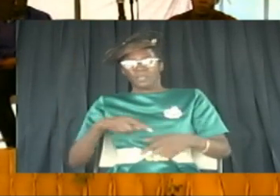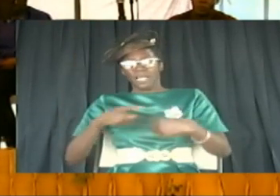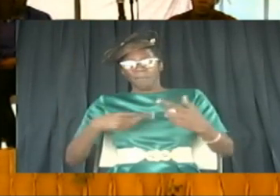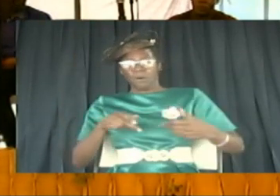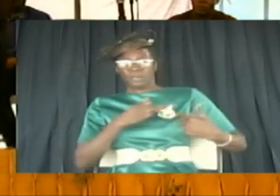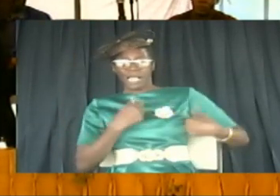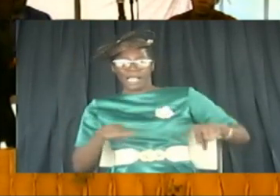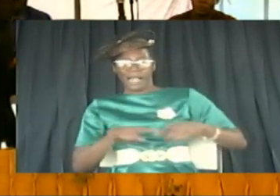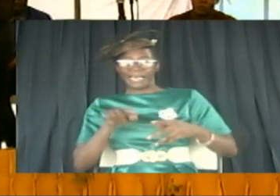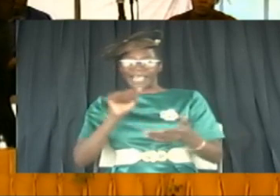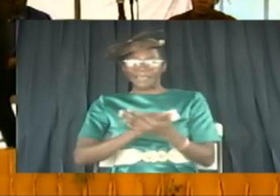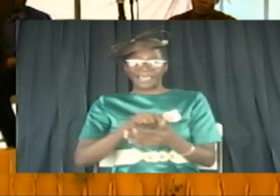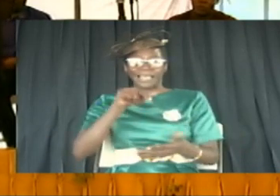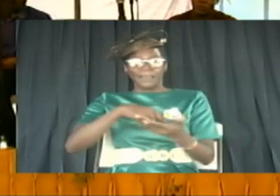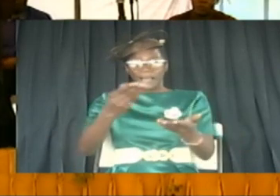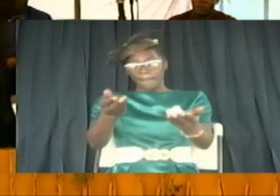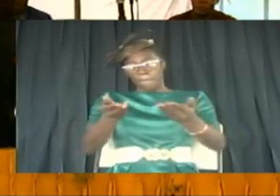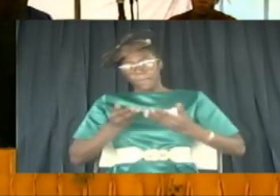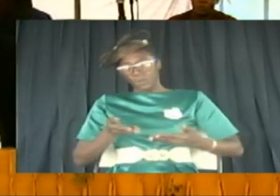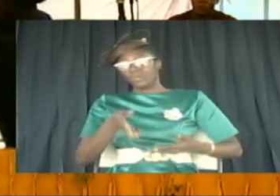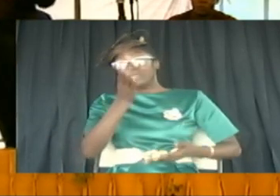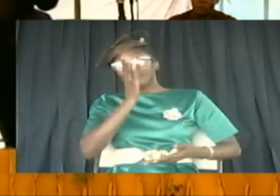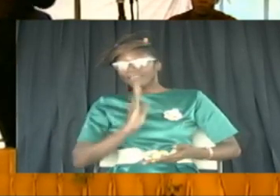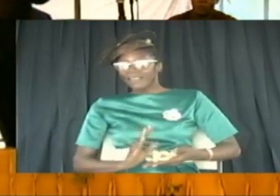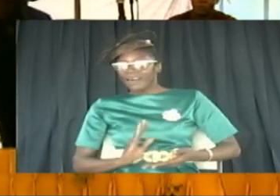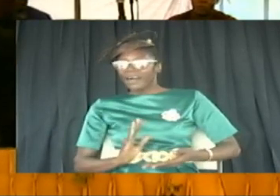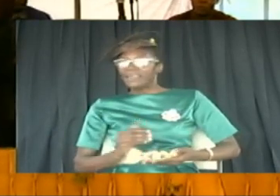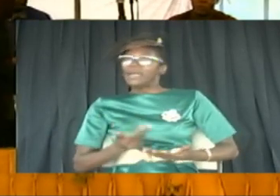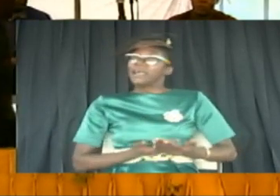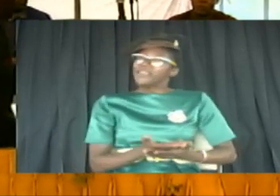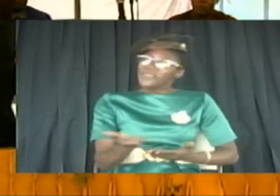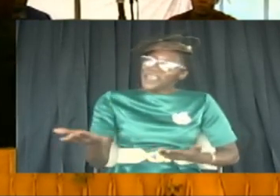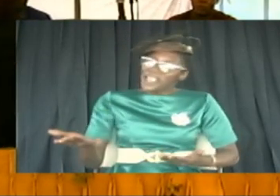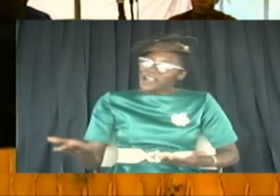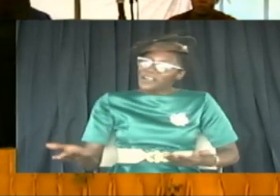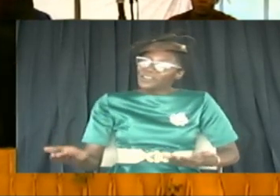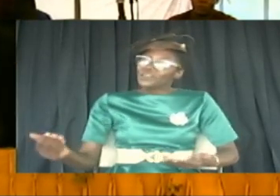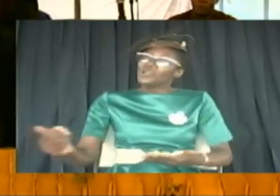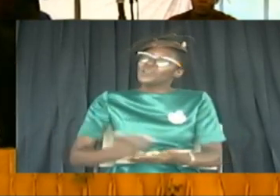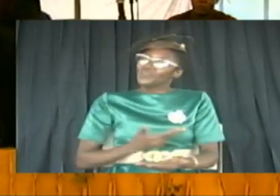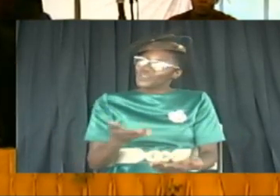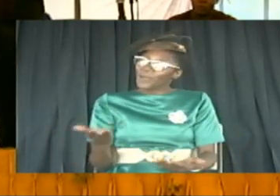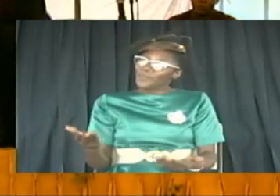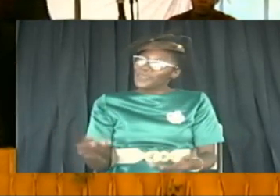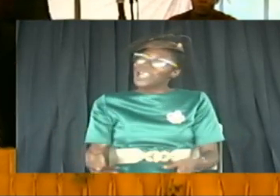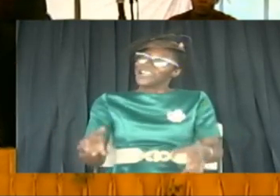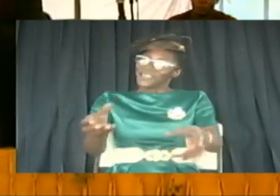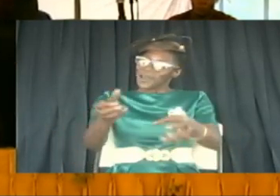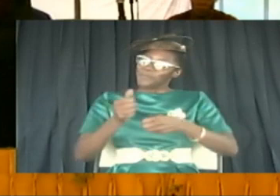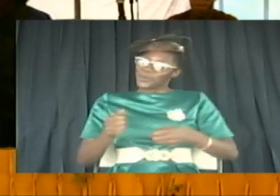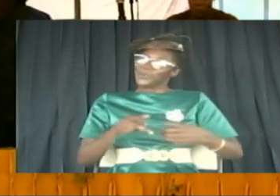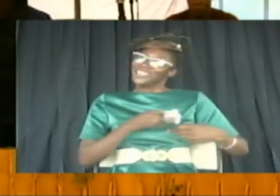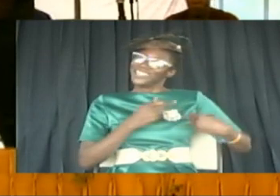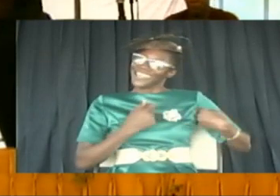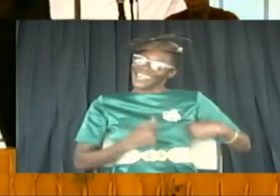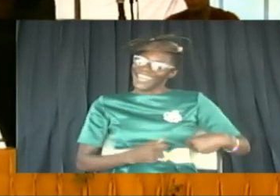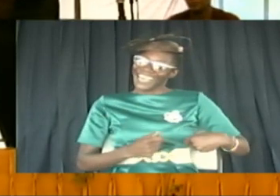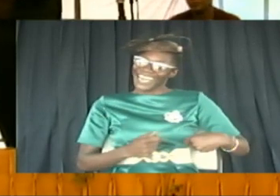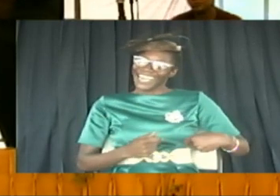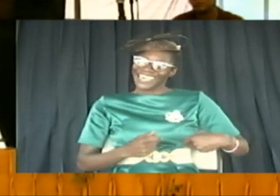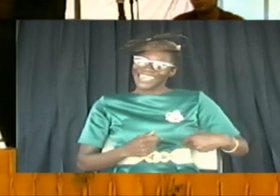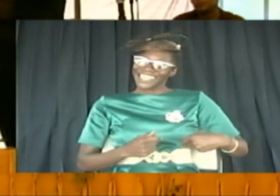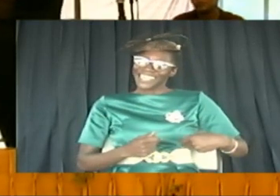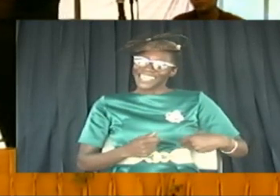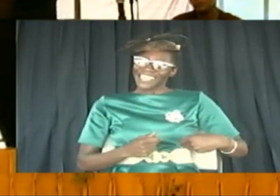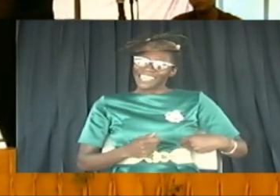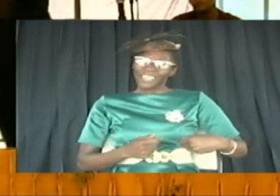that pulls at Almighty God. There is something about a heart that, although it is going to